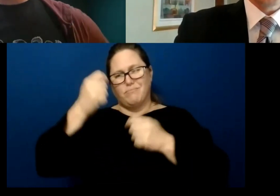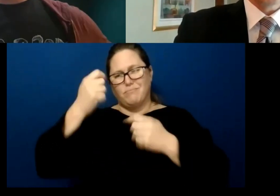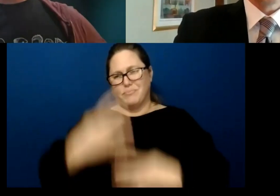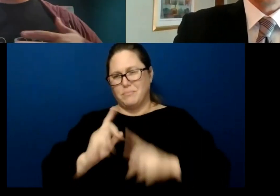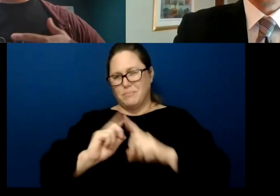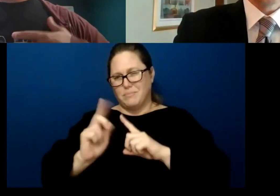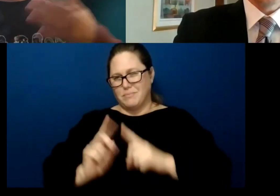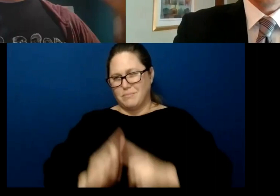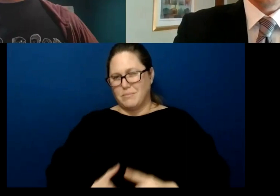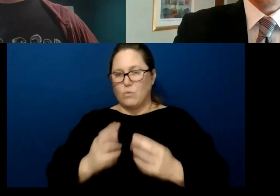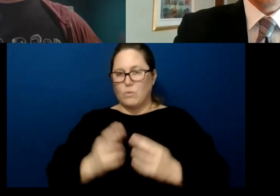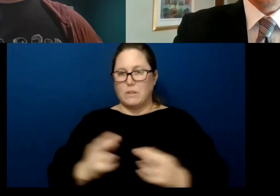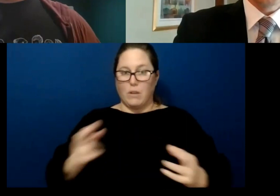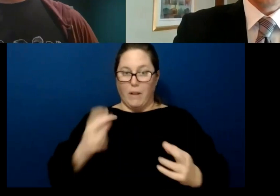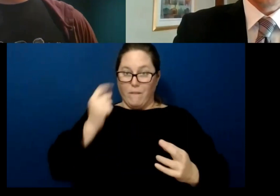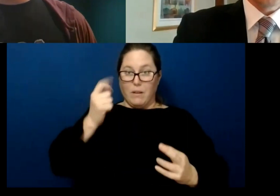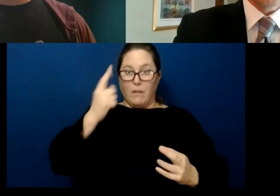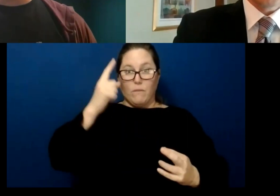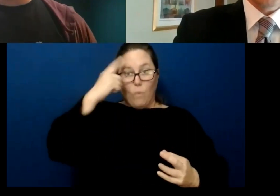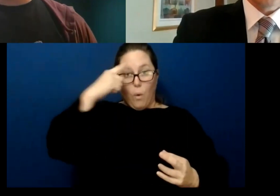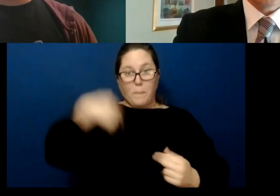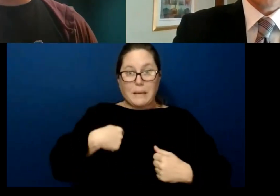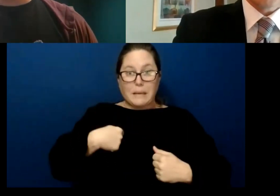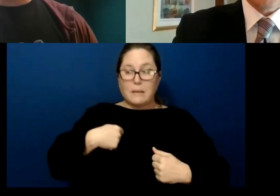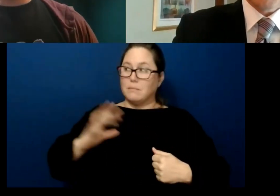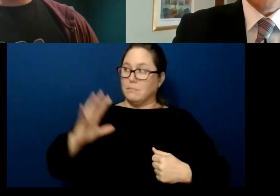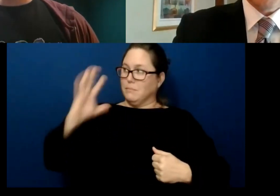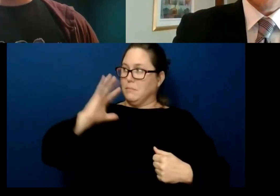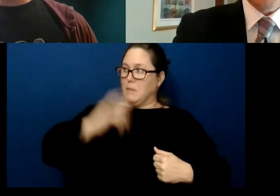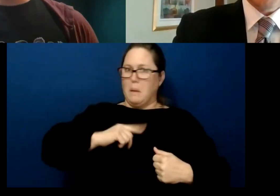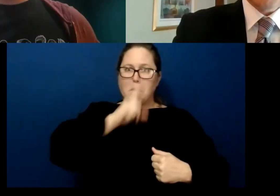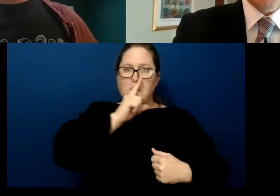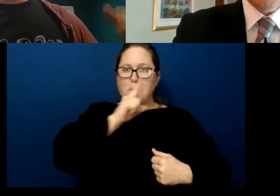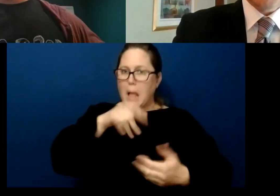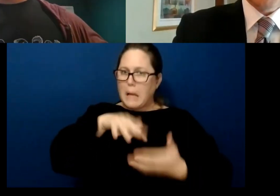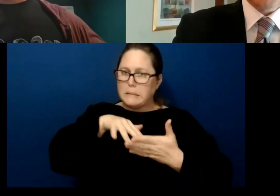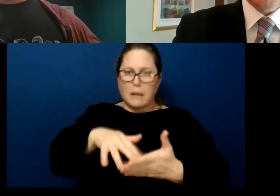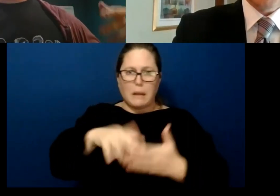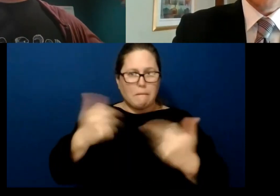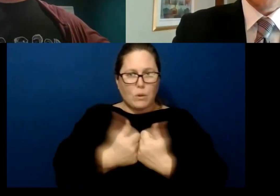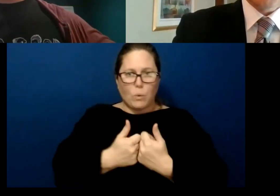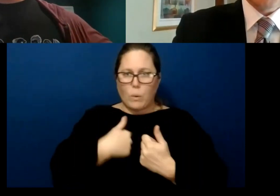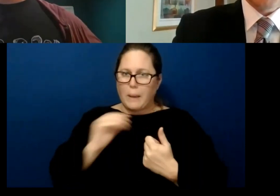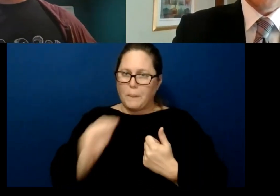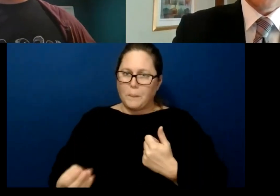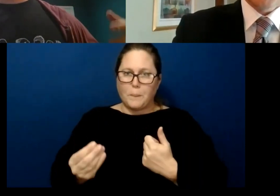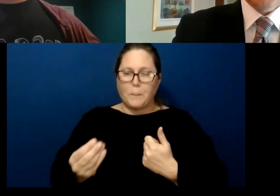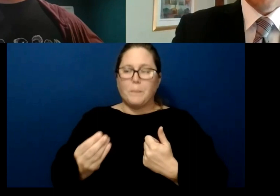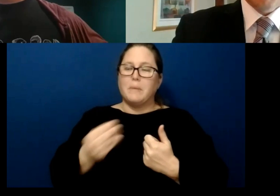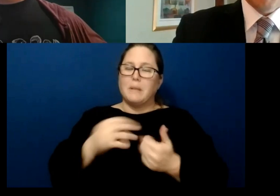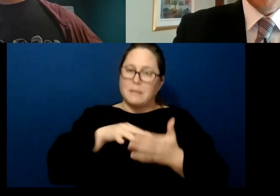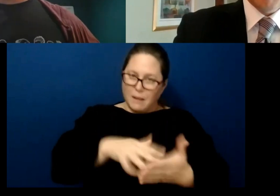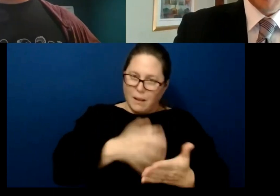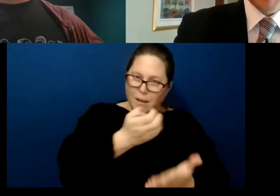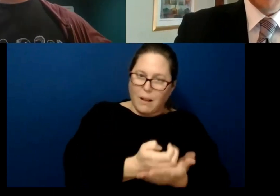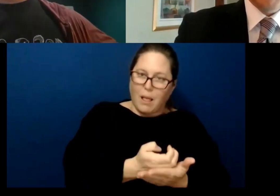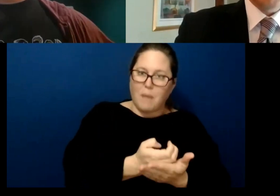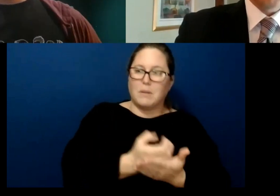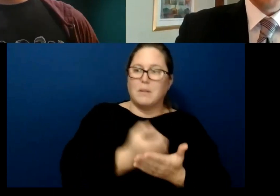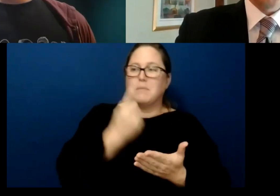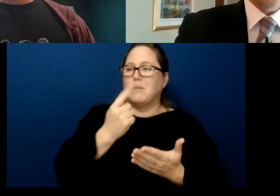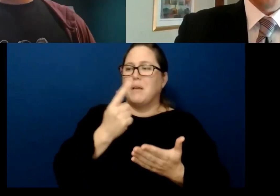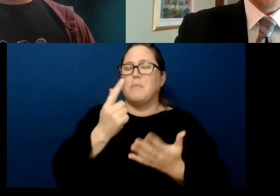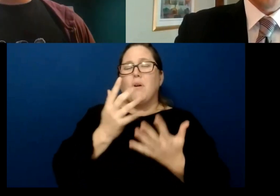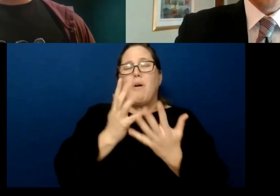directions. For me, I didn't even study video games. I studied economics, but there's a whole world of economics, and there's a whole world of marketing and